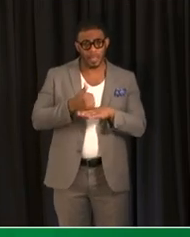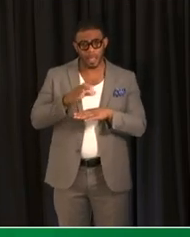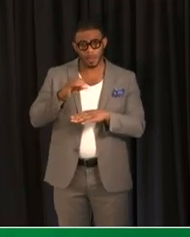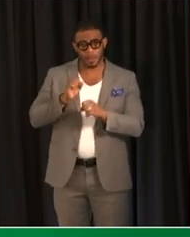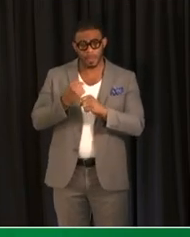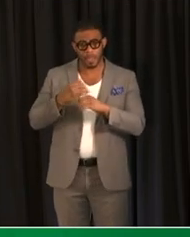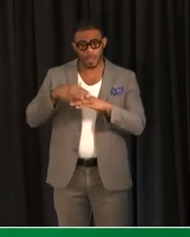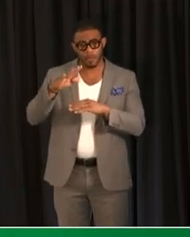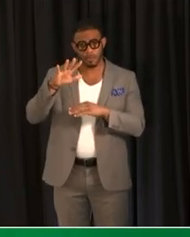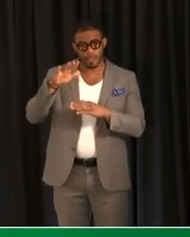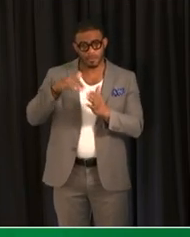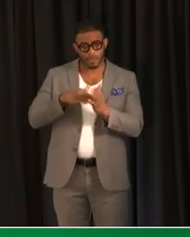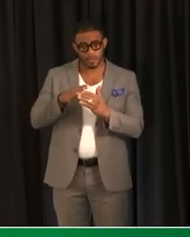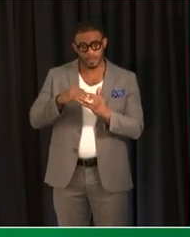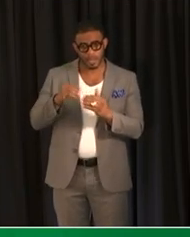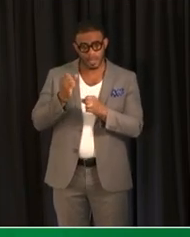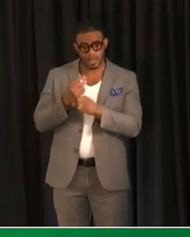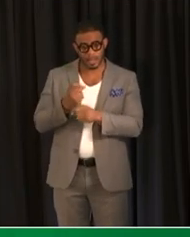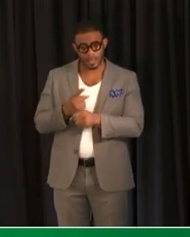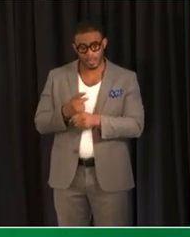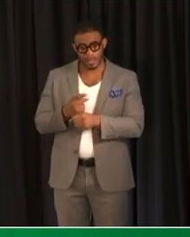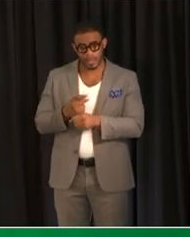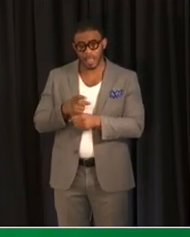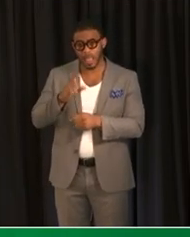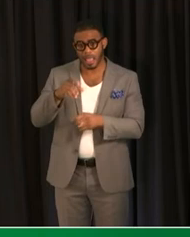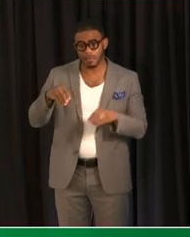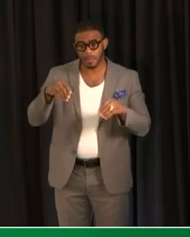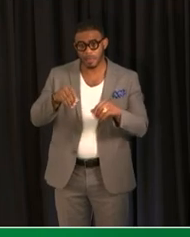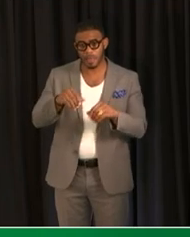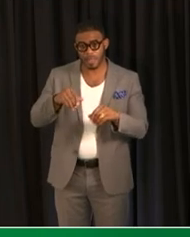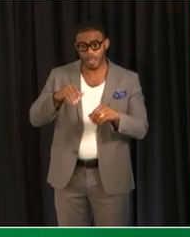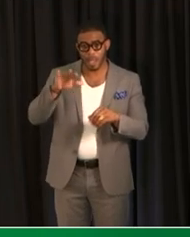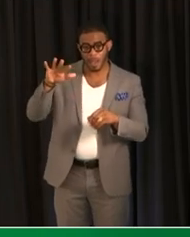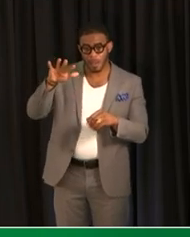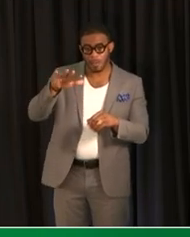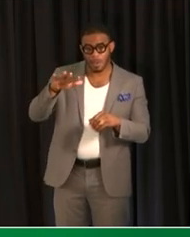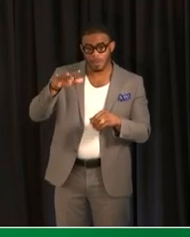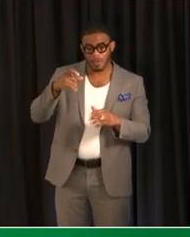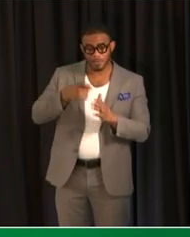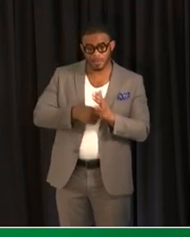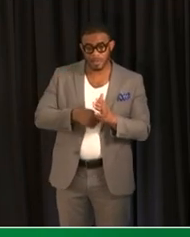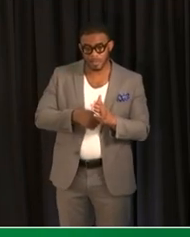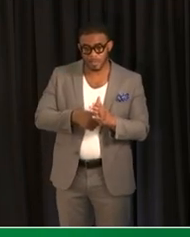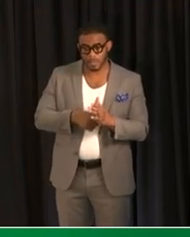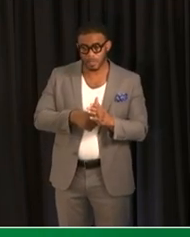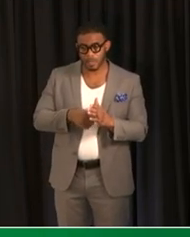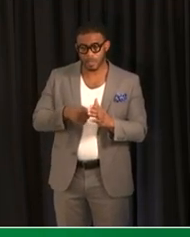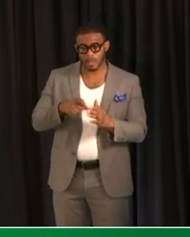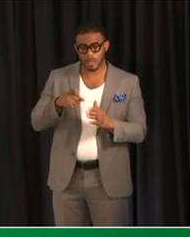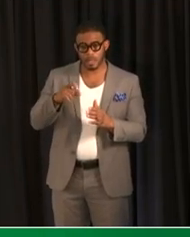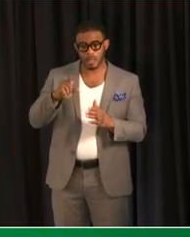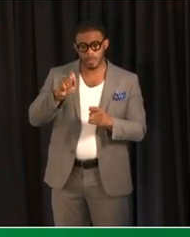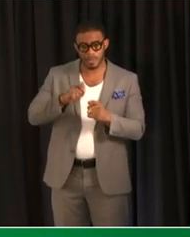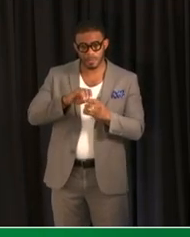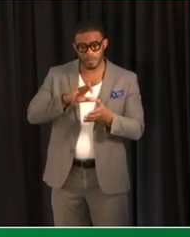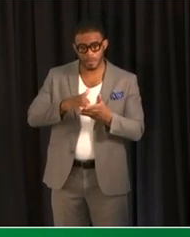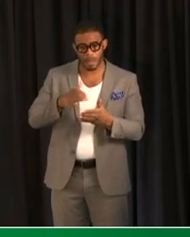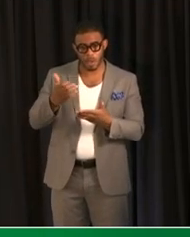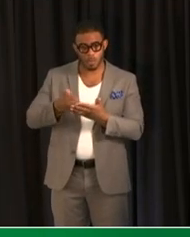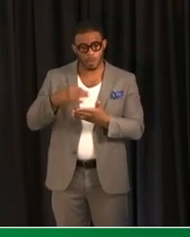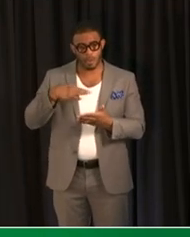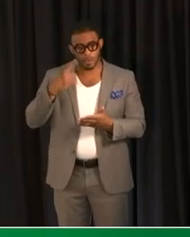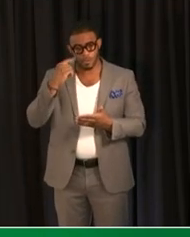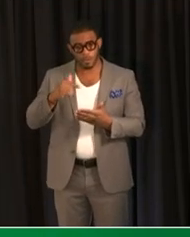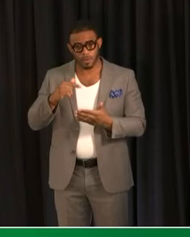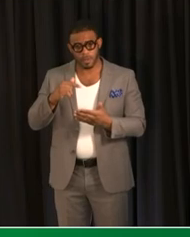DC-based companies making over $5 million annually have to pay a ballpark fee on a specific amount of